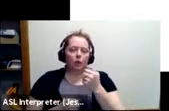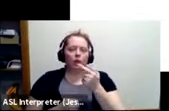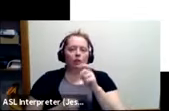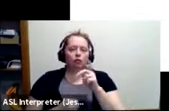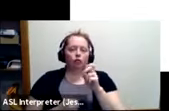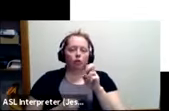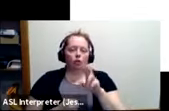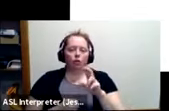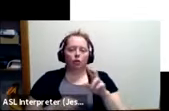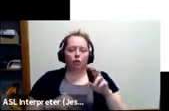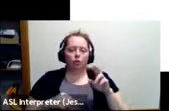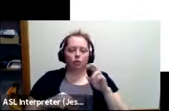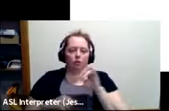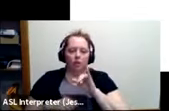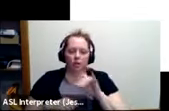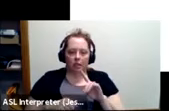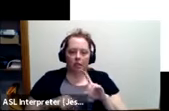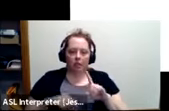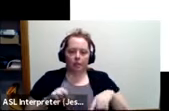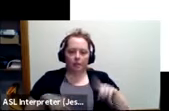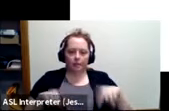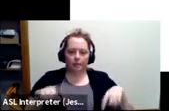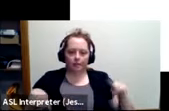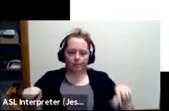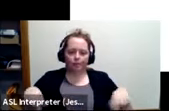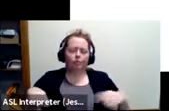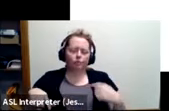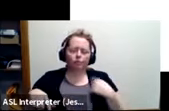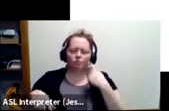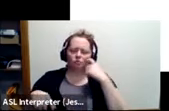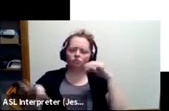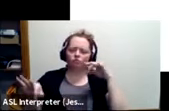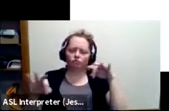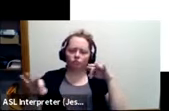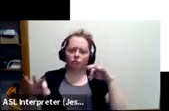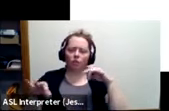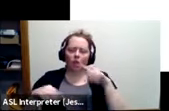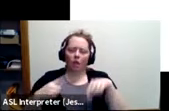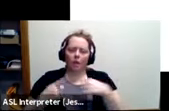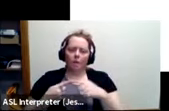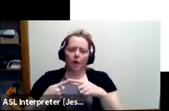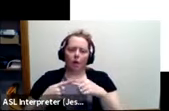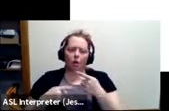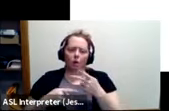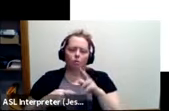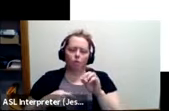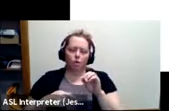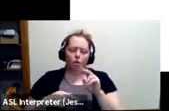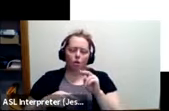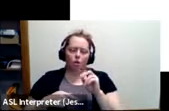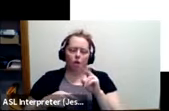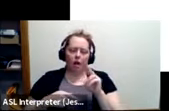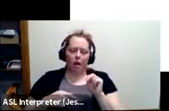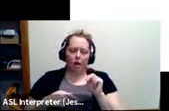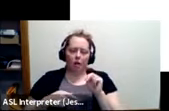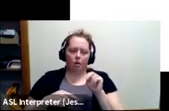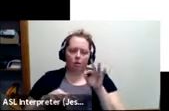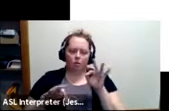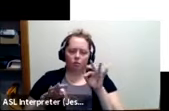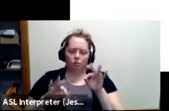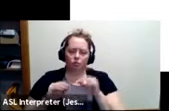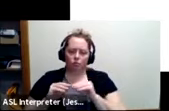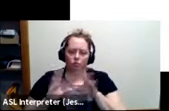yourself and say, what are your pronouns? Or these are my pronouns. Put it in your email signature. Putting it in your email signature kind of